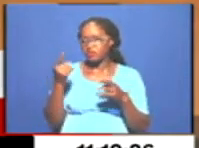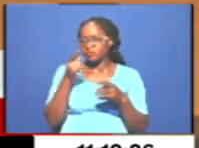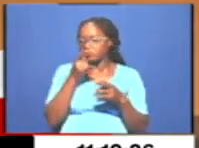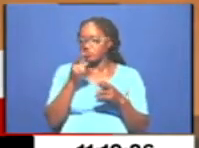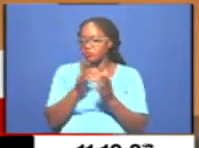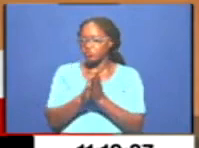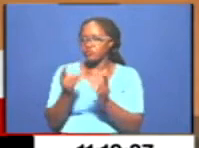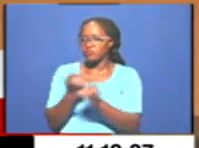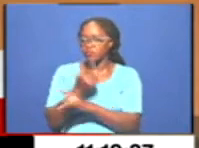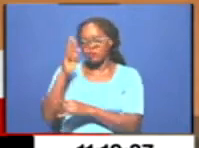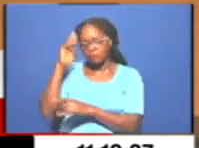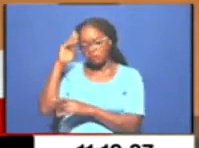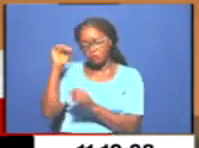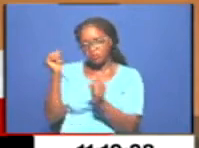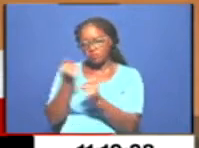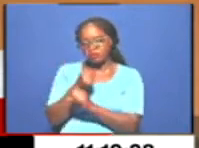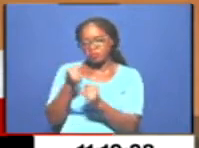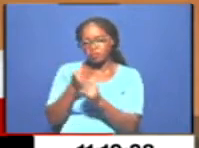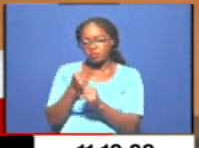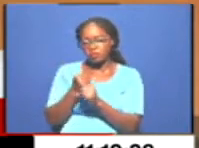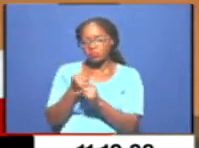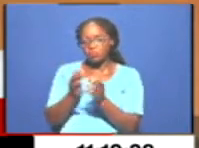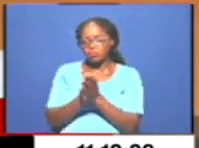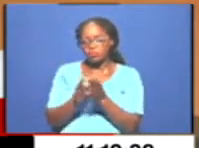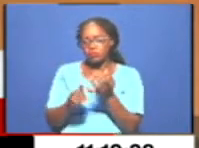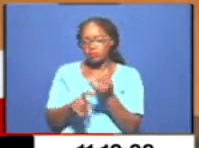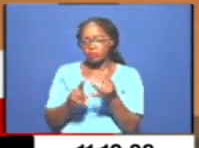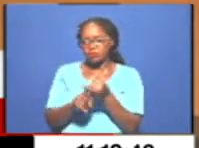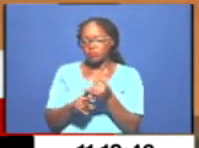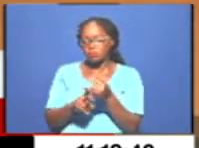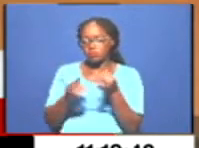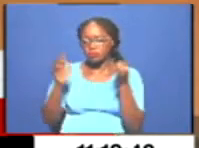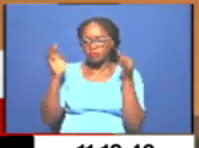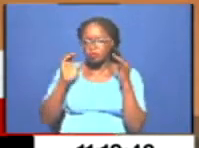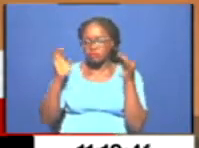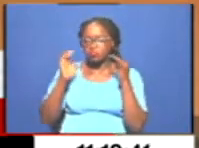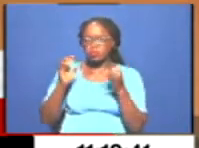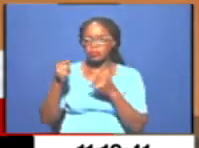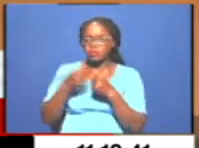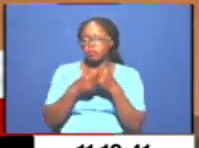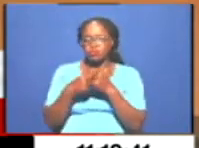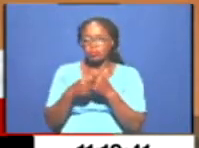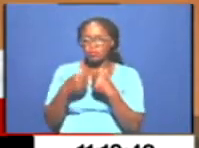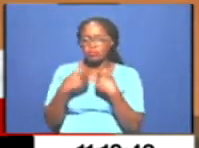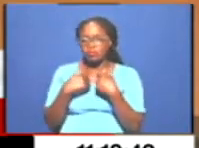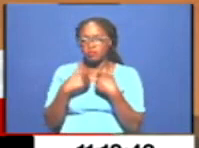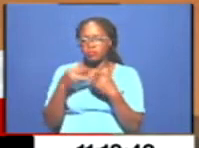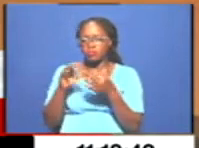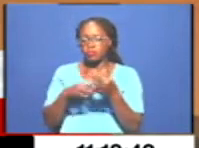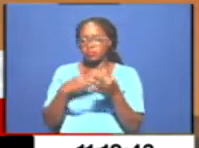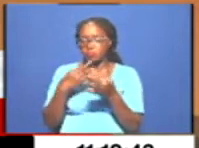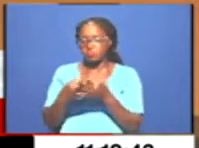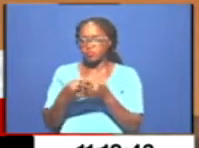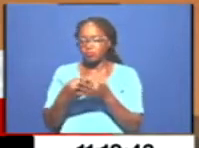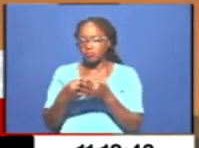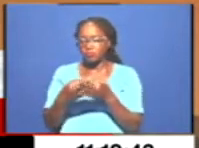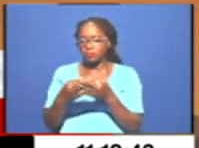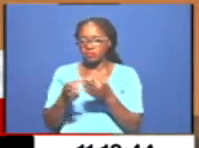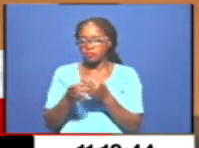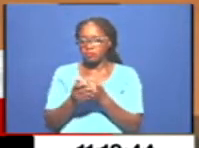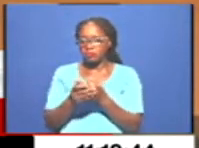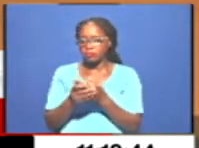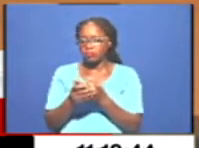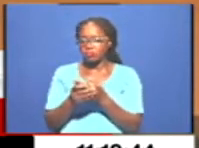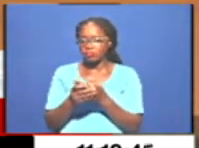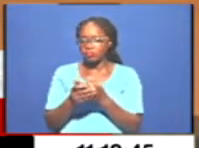different reasons, were not able to do it. Then secondly, Ethiopia, because of the challenges they have been. Again, no one was very comfortable with going to the